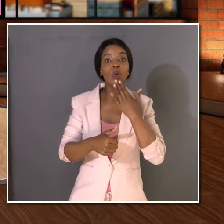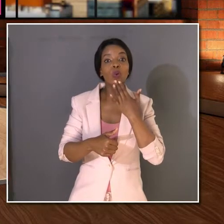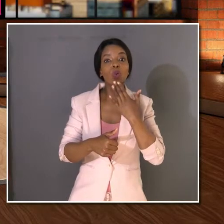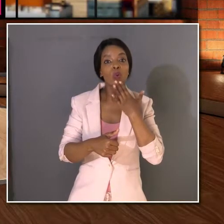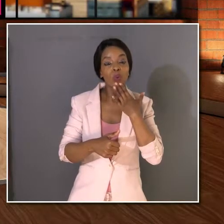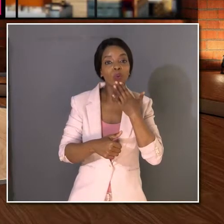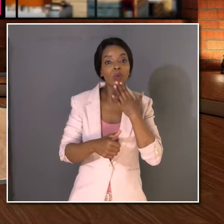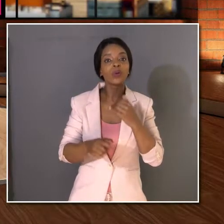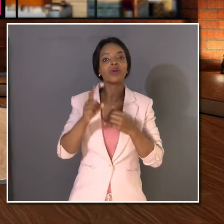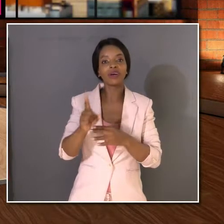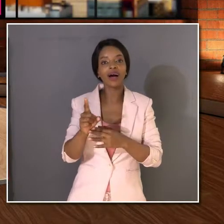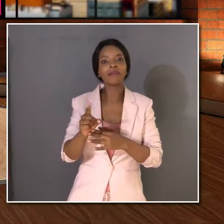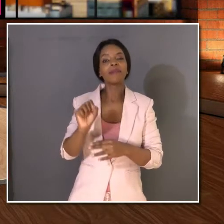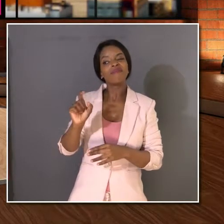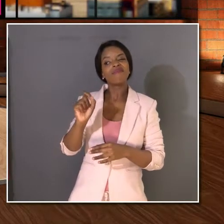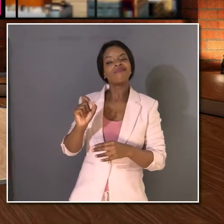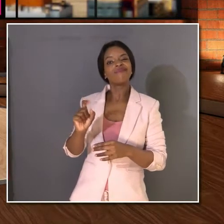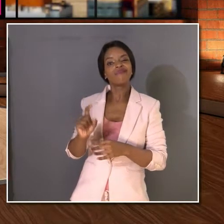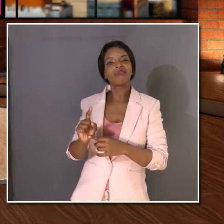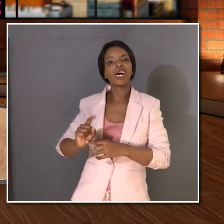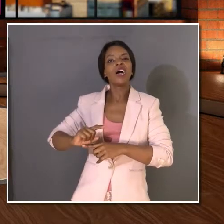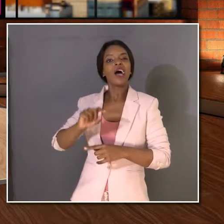Leafline Washable Sanitary Ware.